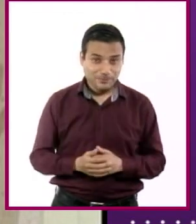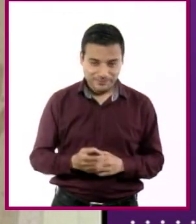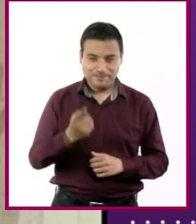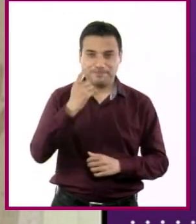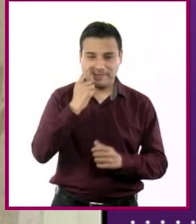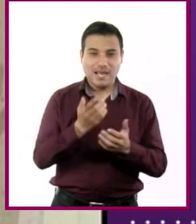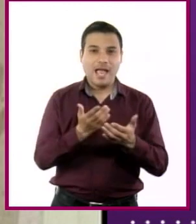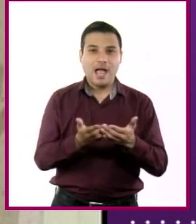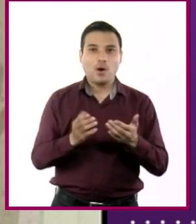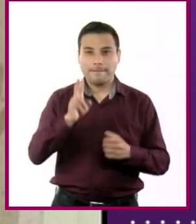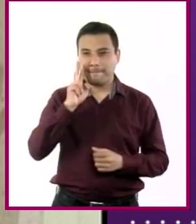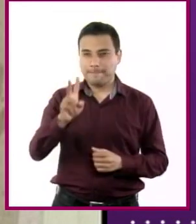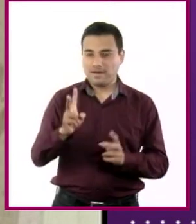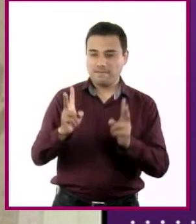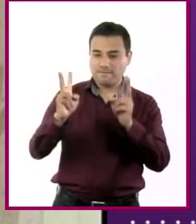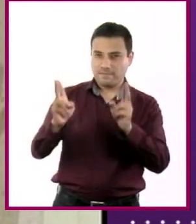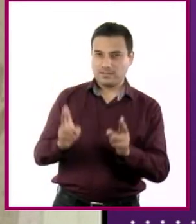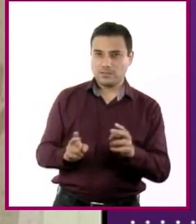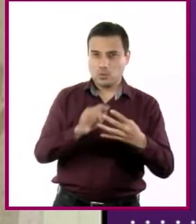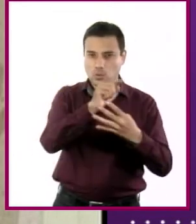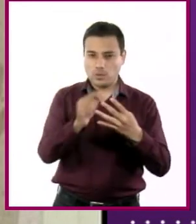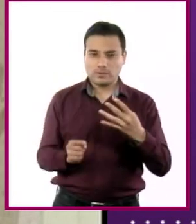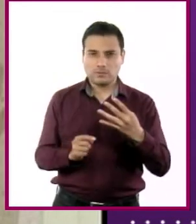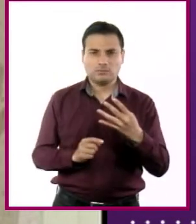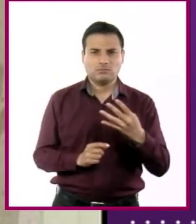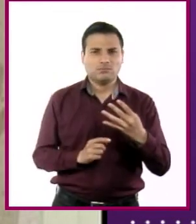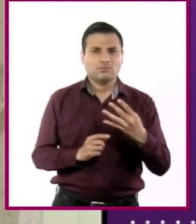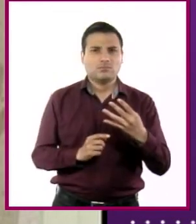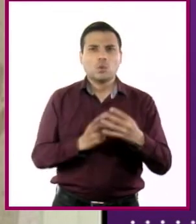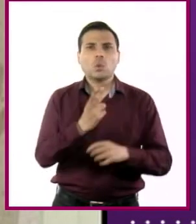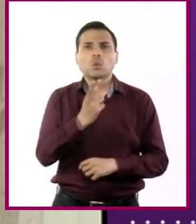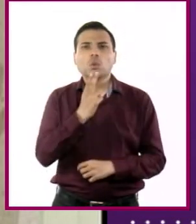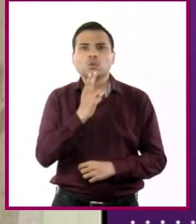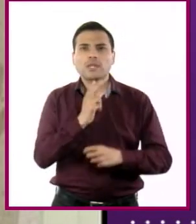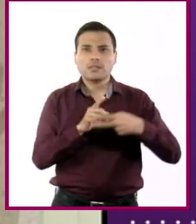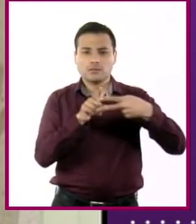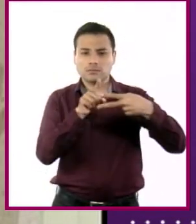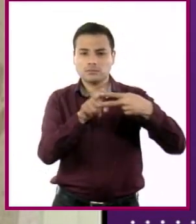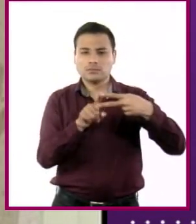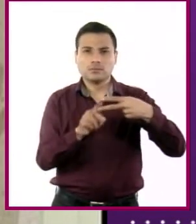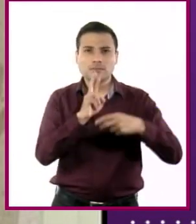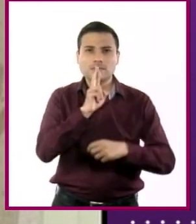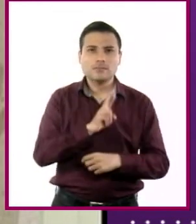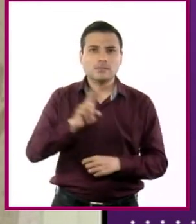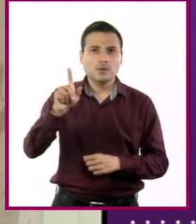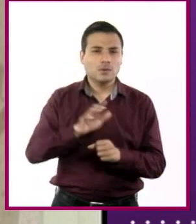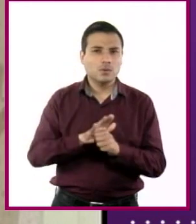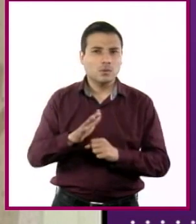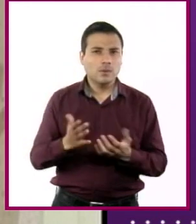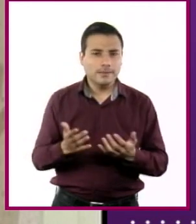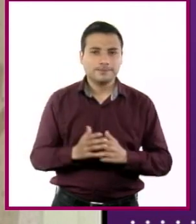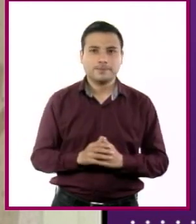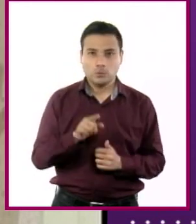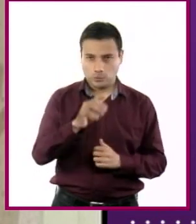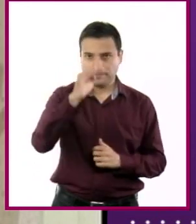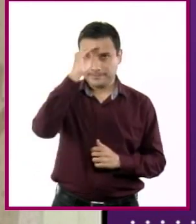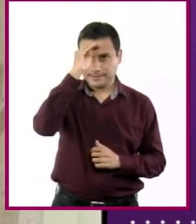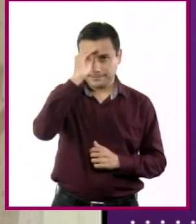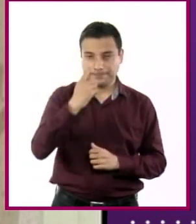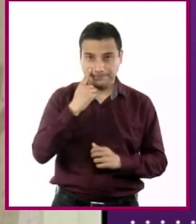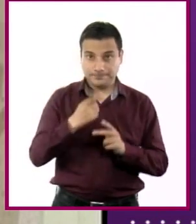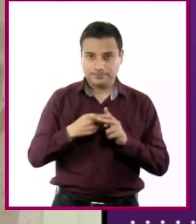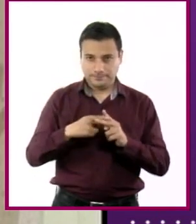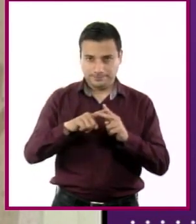las siguientes cuatro frases y decida qué forma del futuro le queda mejor a cada una. Will o be going to.